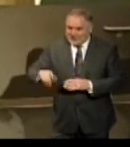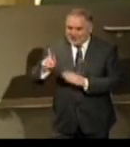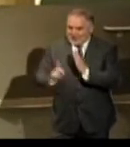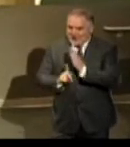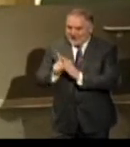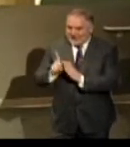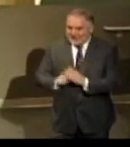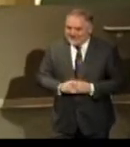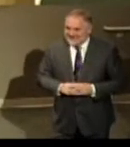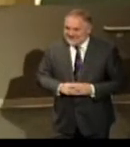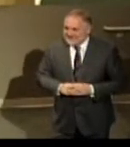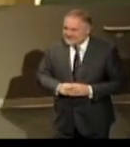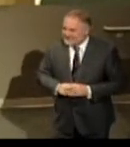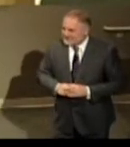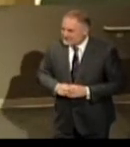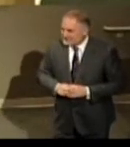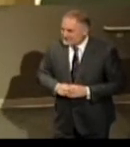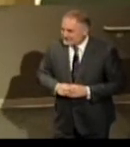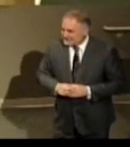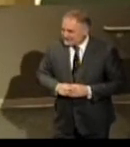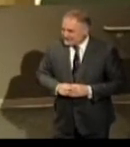I'd be 6'5".